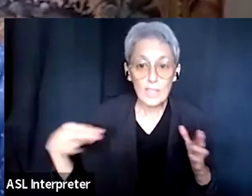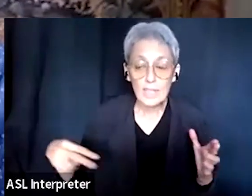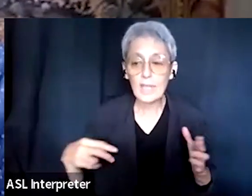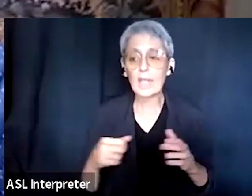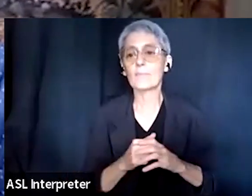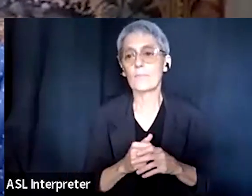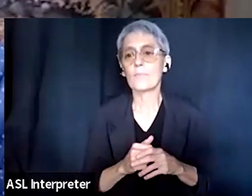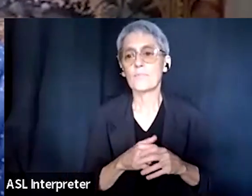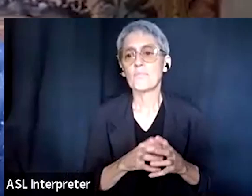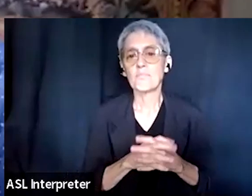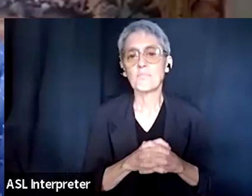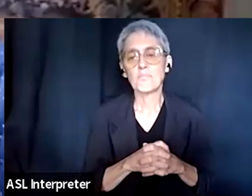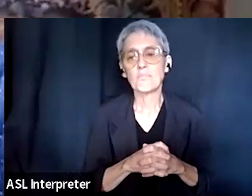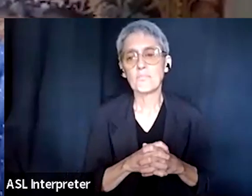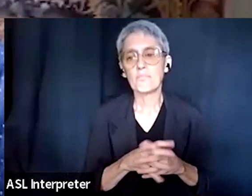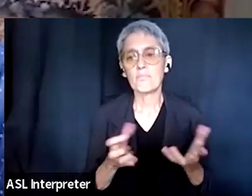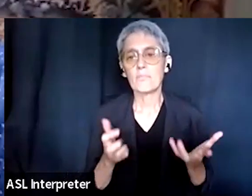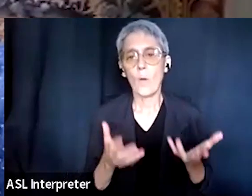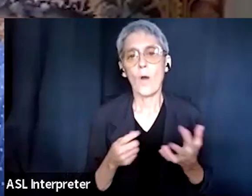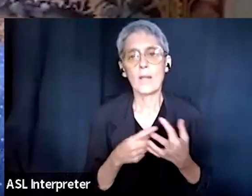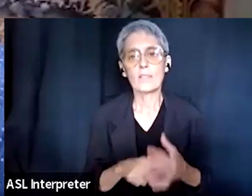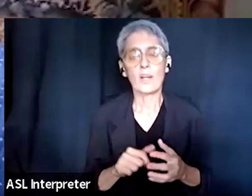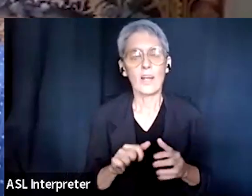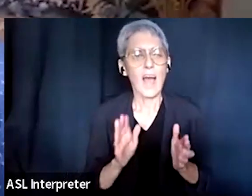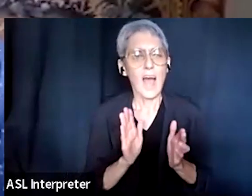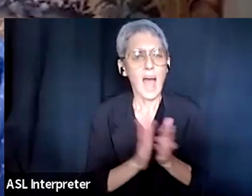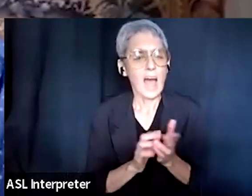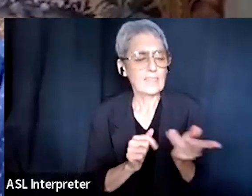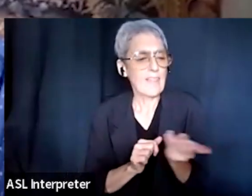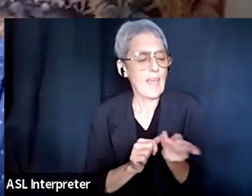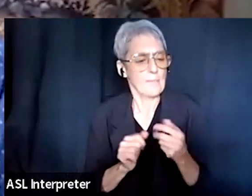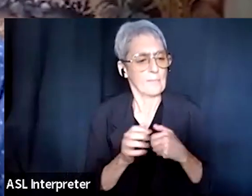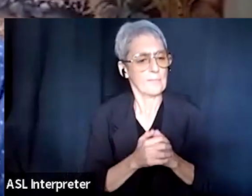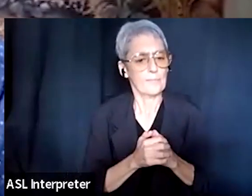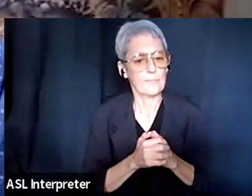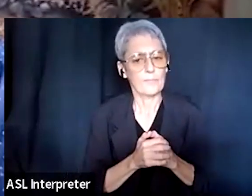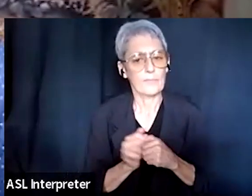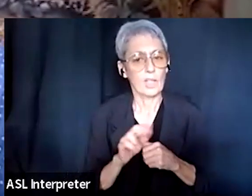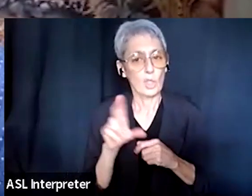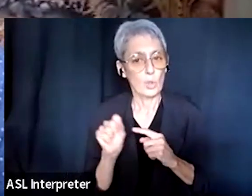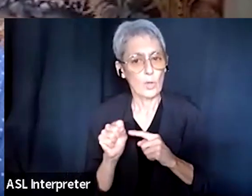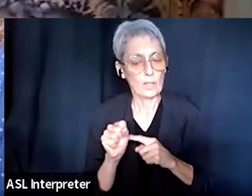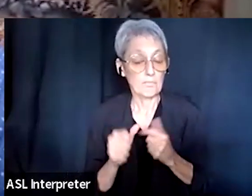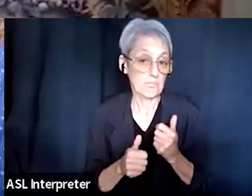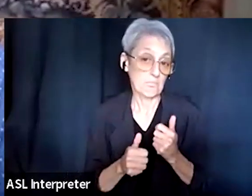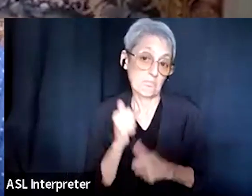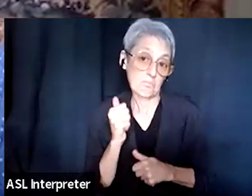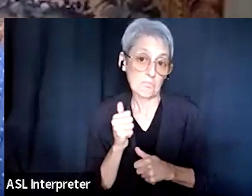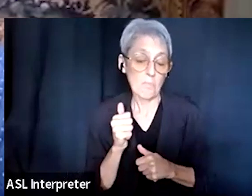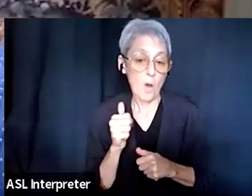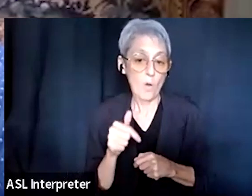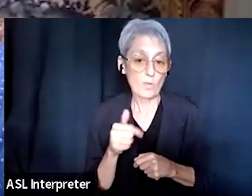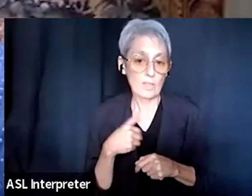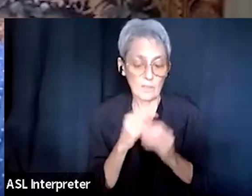And I just want to start off by asking them, why is it important for the US, primarily those of us who on this call,